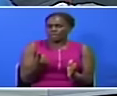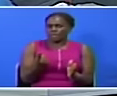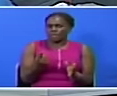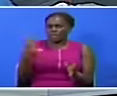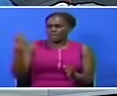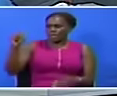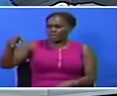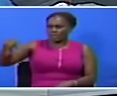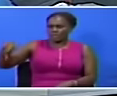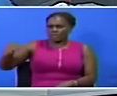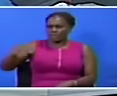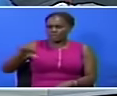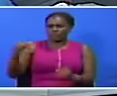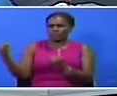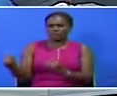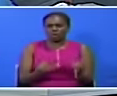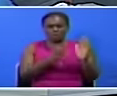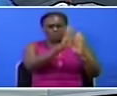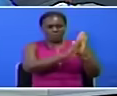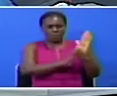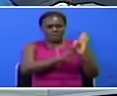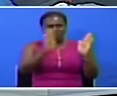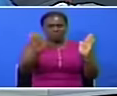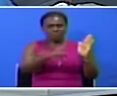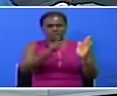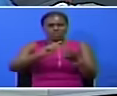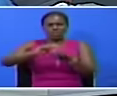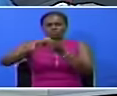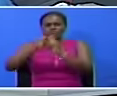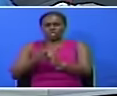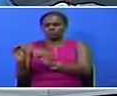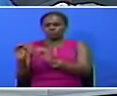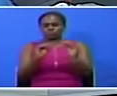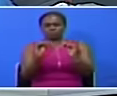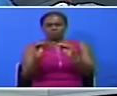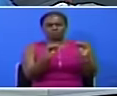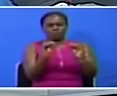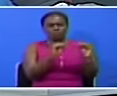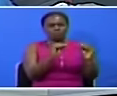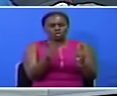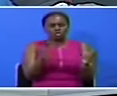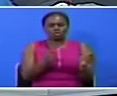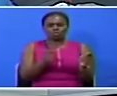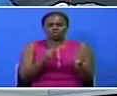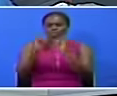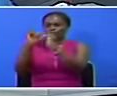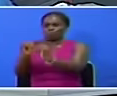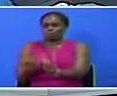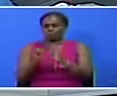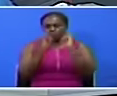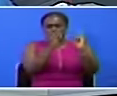MP has said he will introduce a bill in parliament to revive party hopping to contain the rising number of independent candidates.